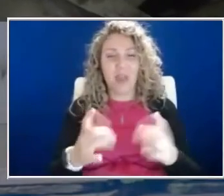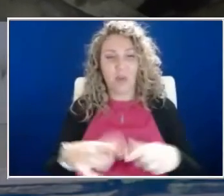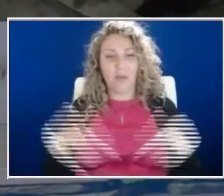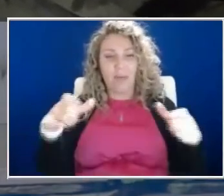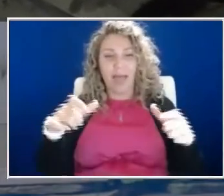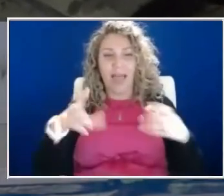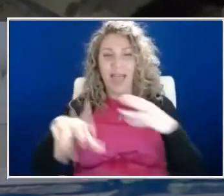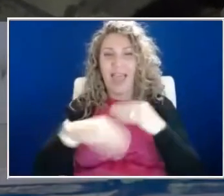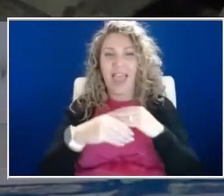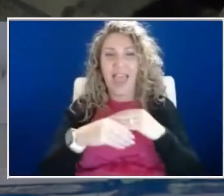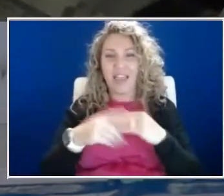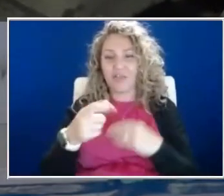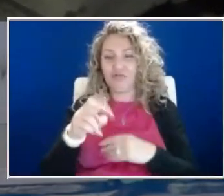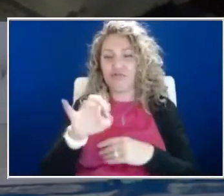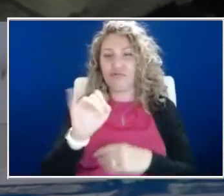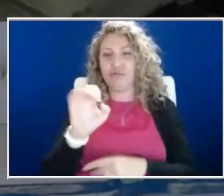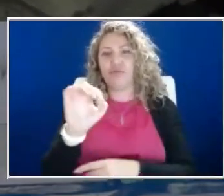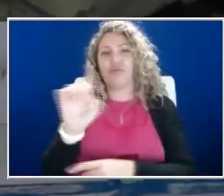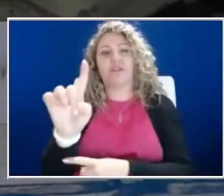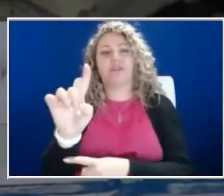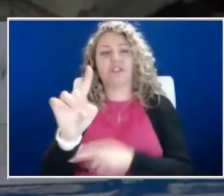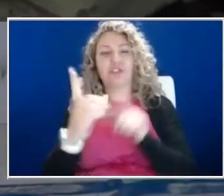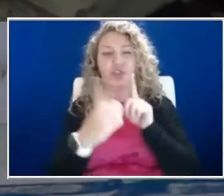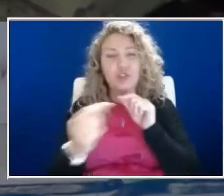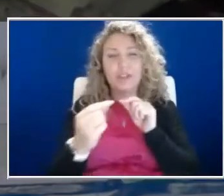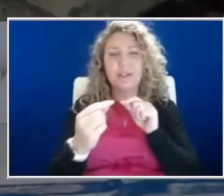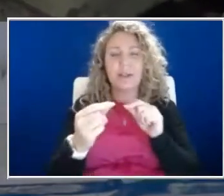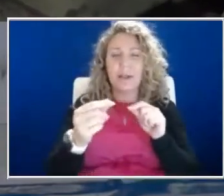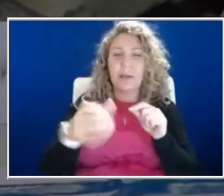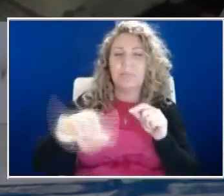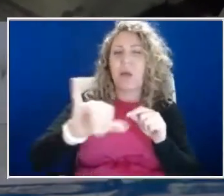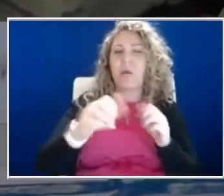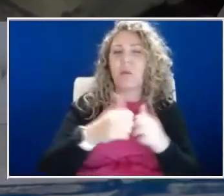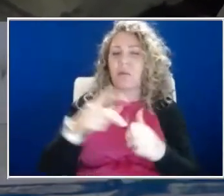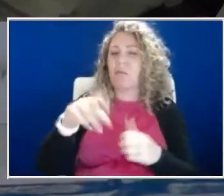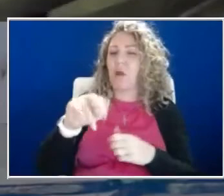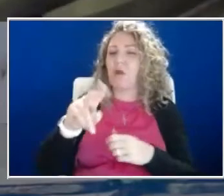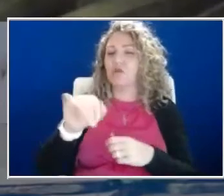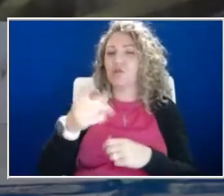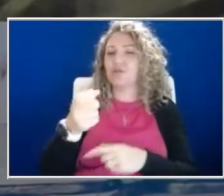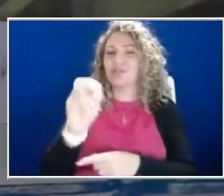chicken, and top it off with a little bit of Parmesan and some fresh parsley. And dinner will be done.